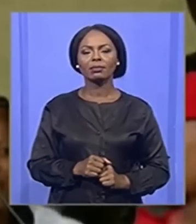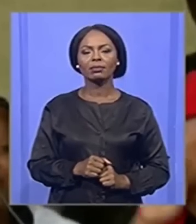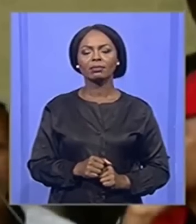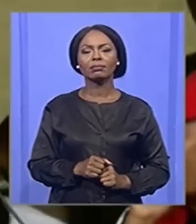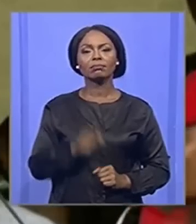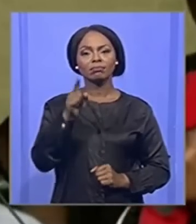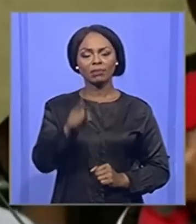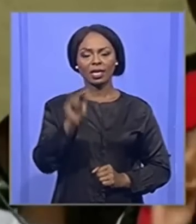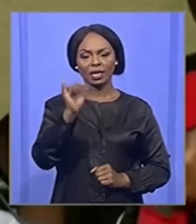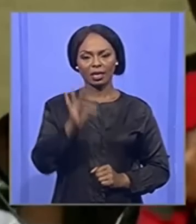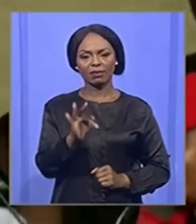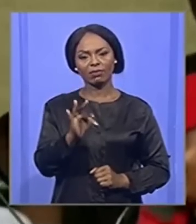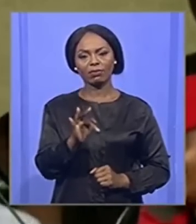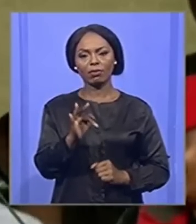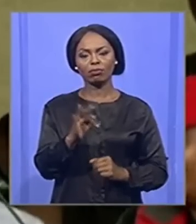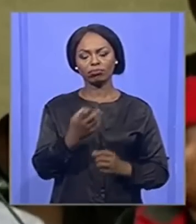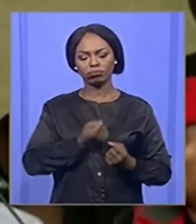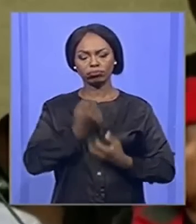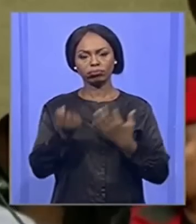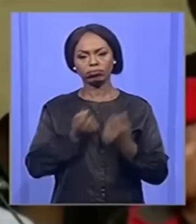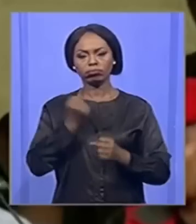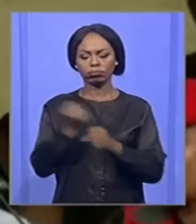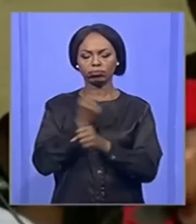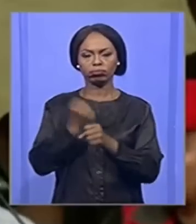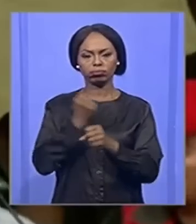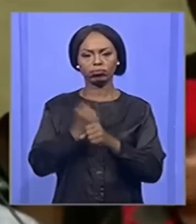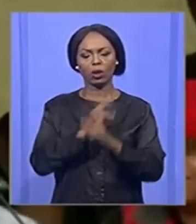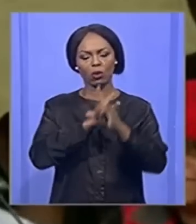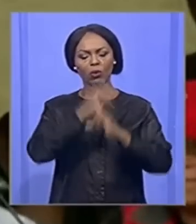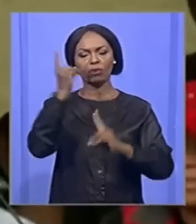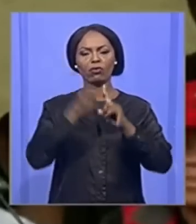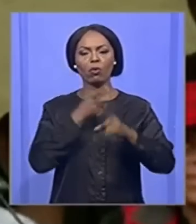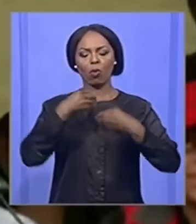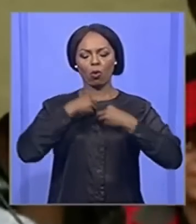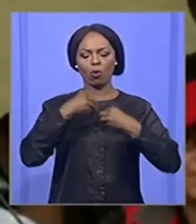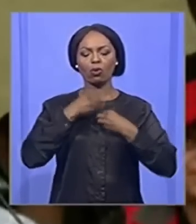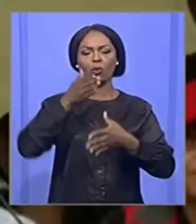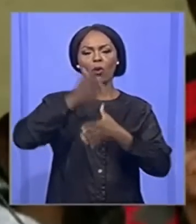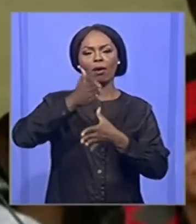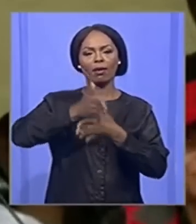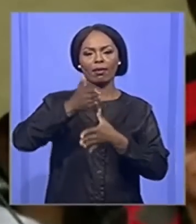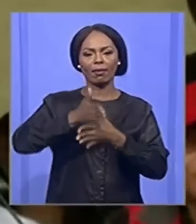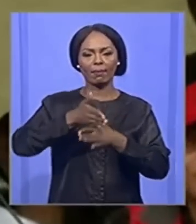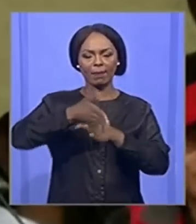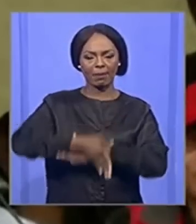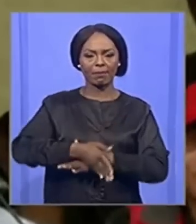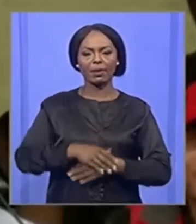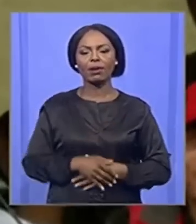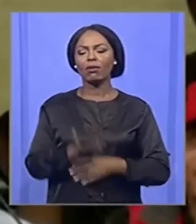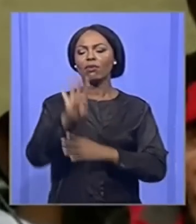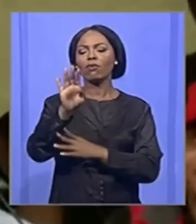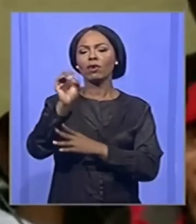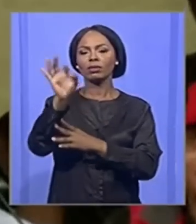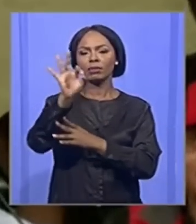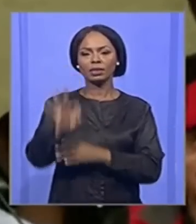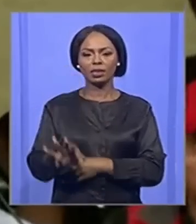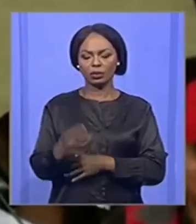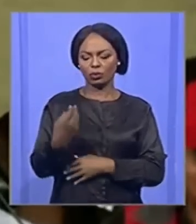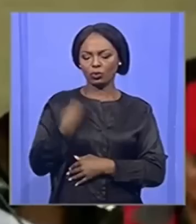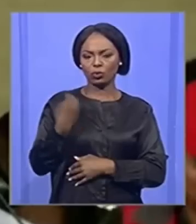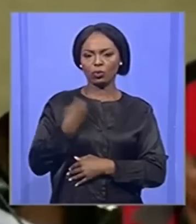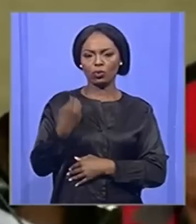You will win them out of your own work. Renali, 40% of young people